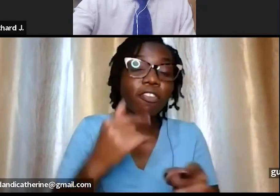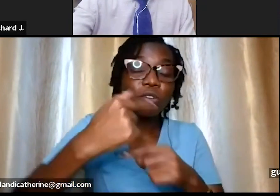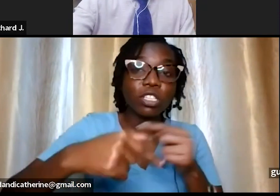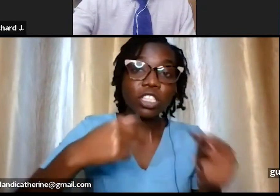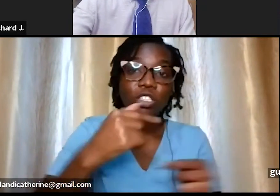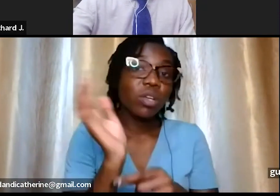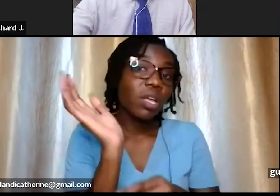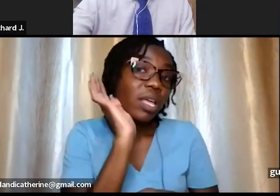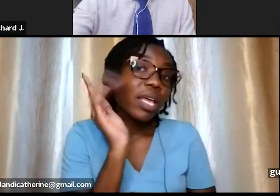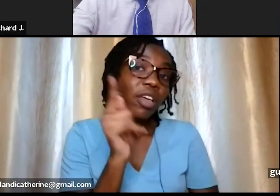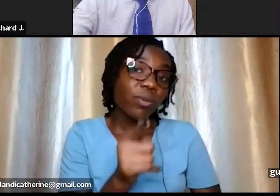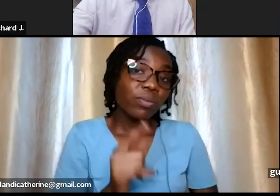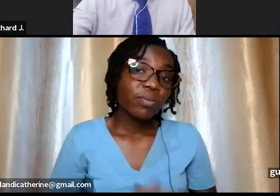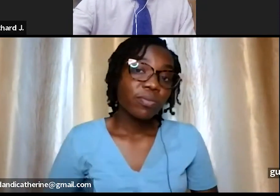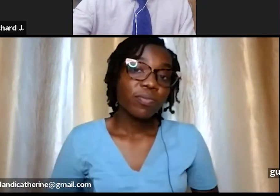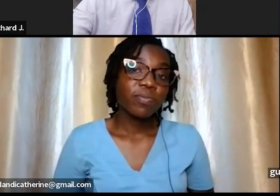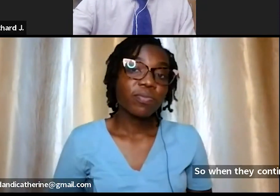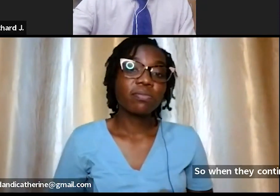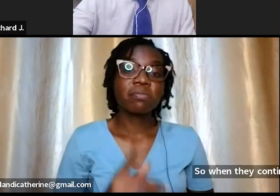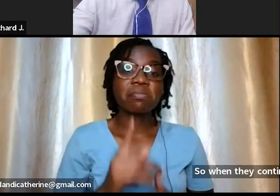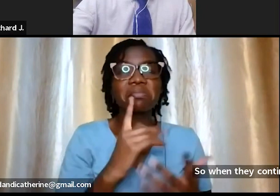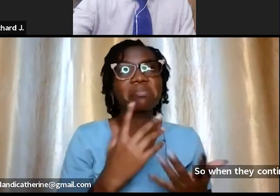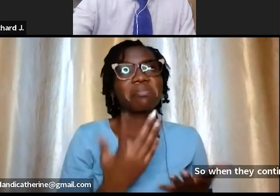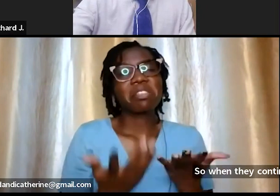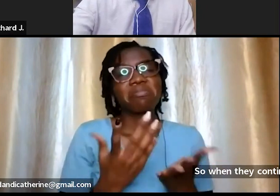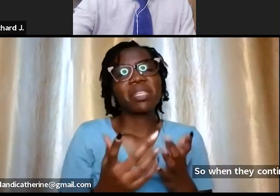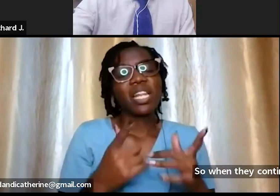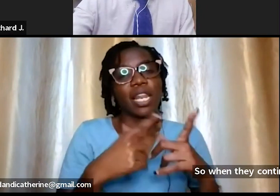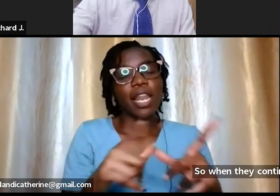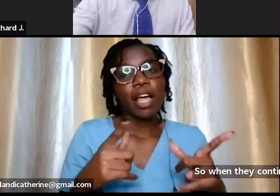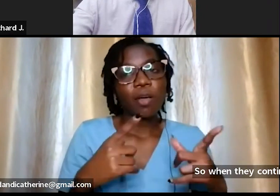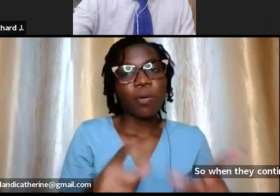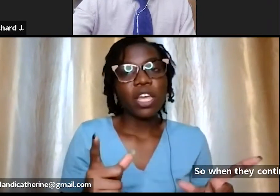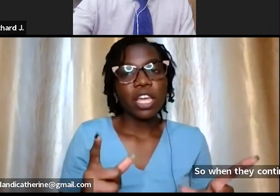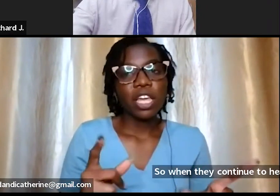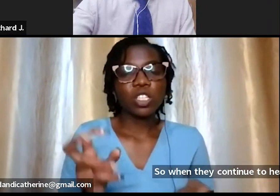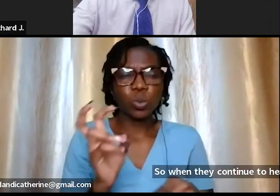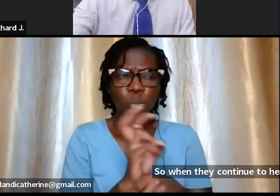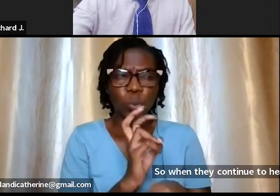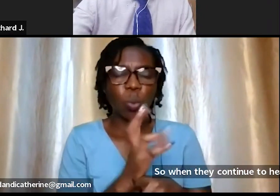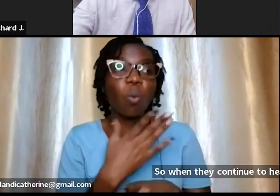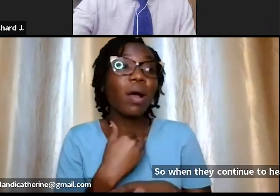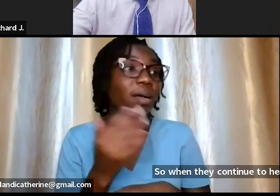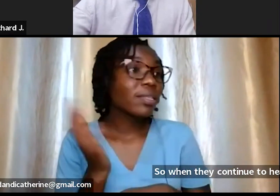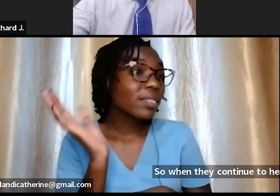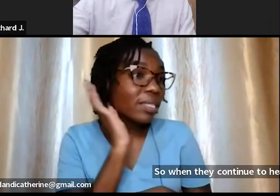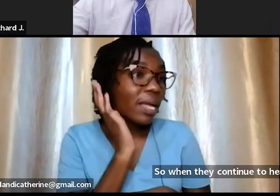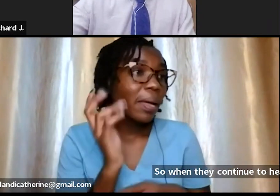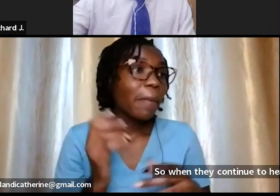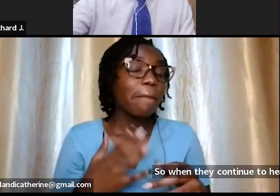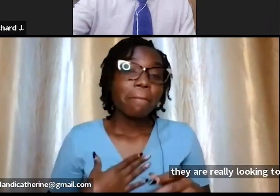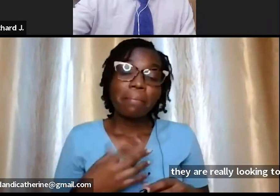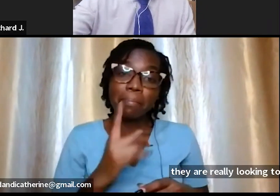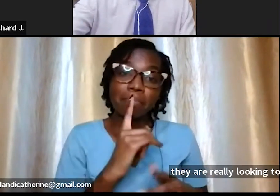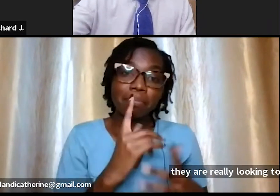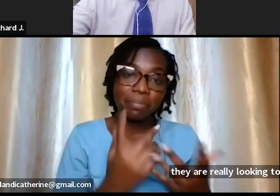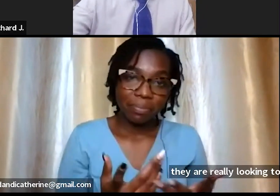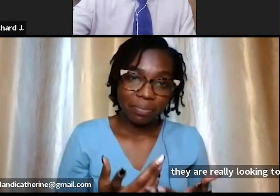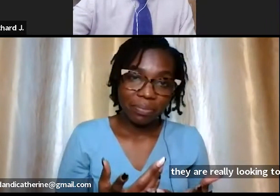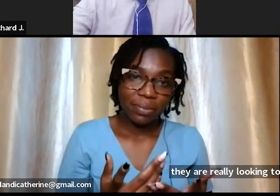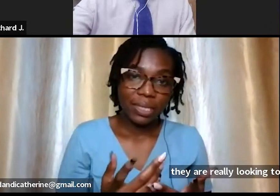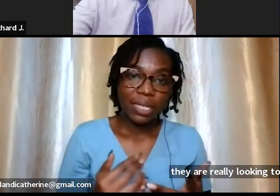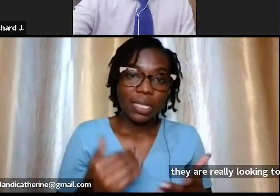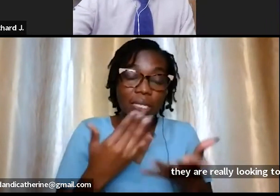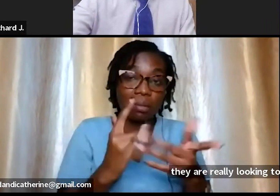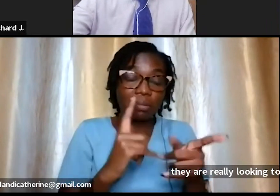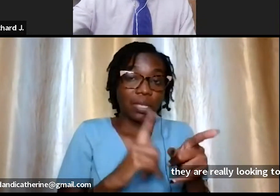say the language that they are really looking to hear, I can tell you a time will come when no decisions